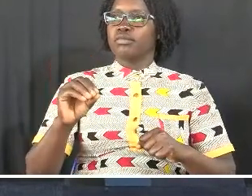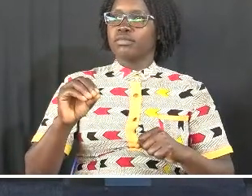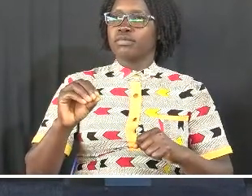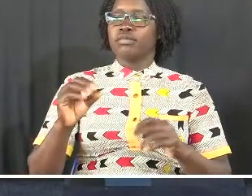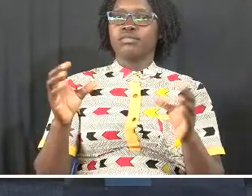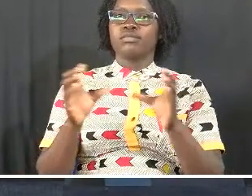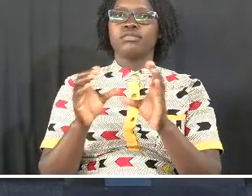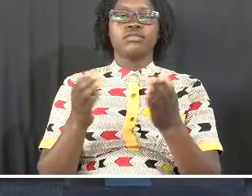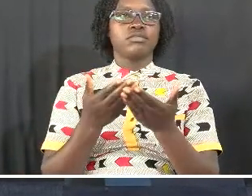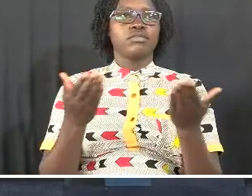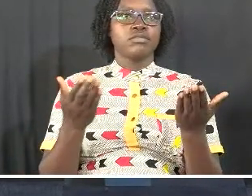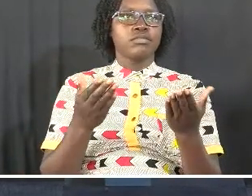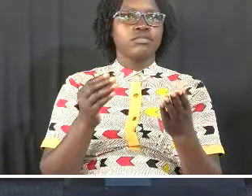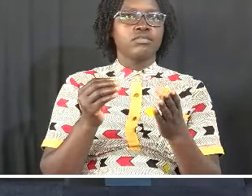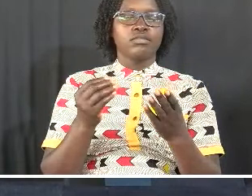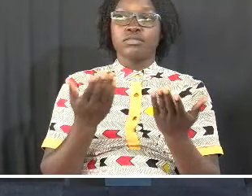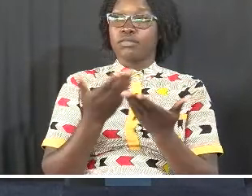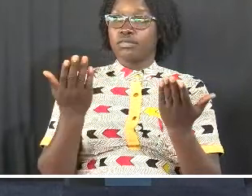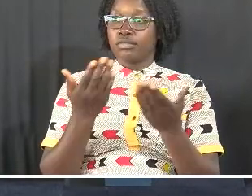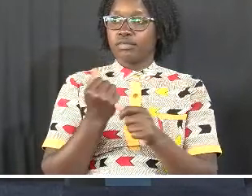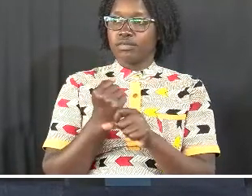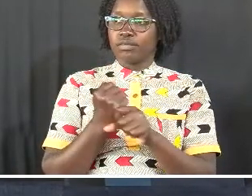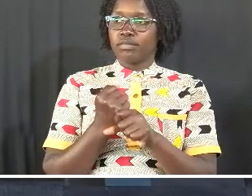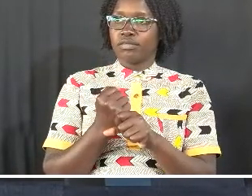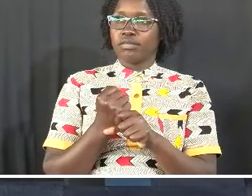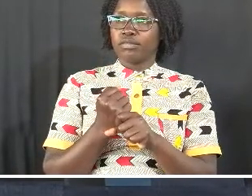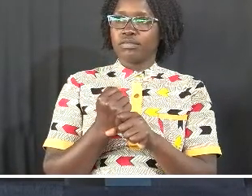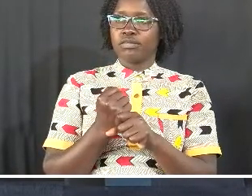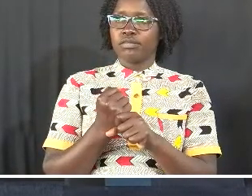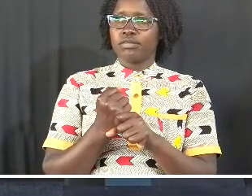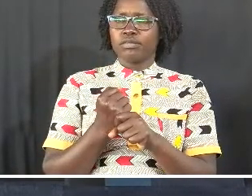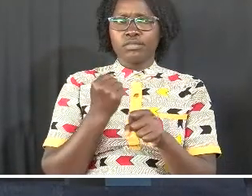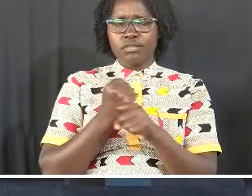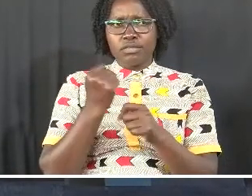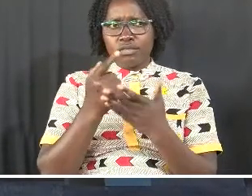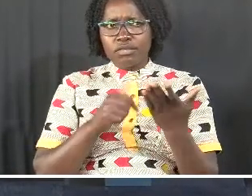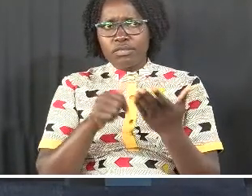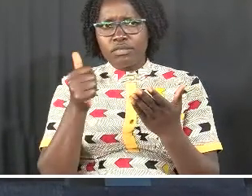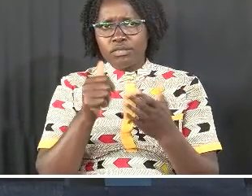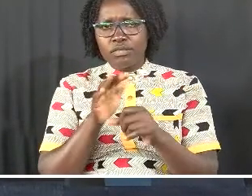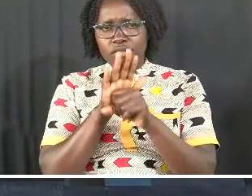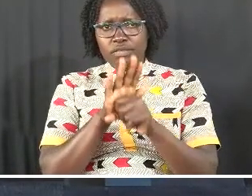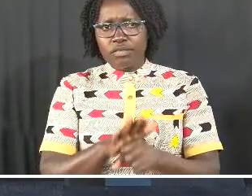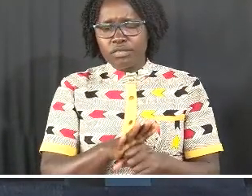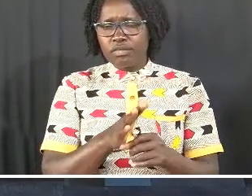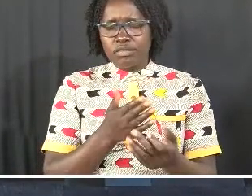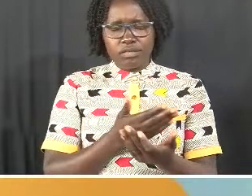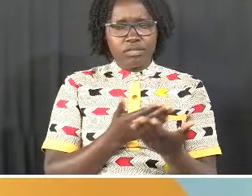your companies or wherever you are working. Look at what you are doing to those who are under you.